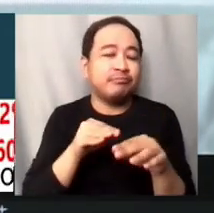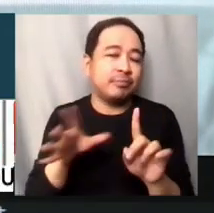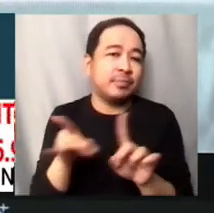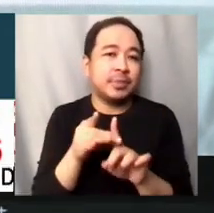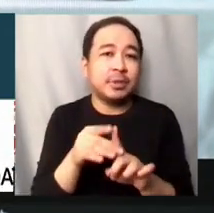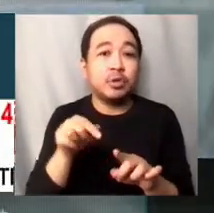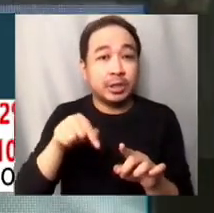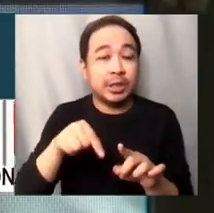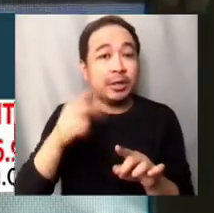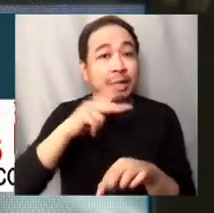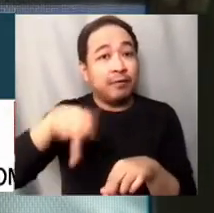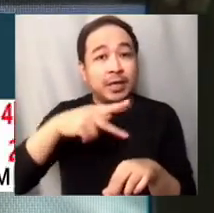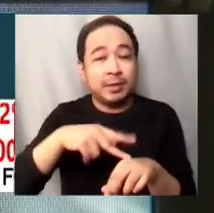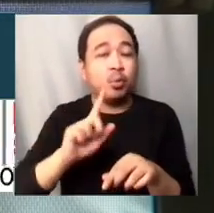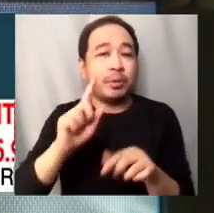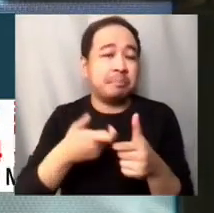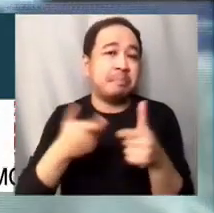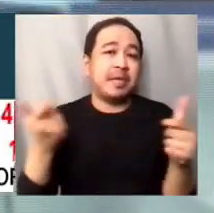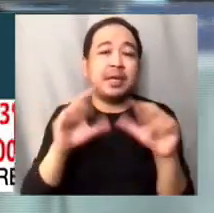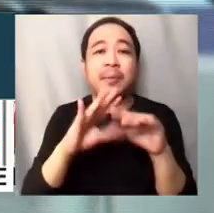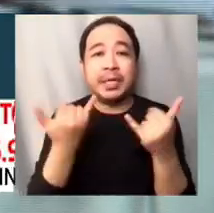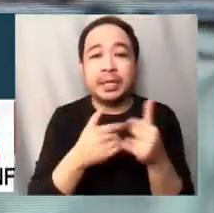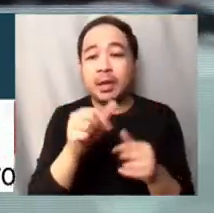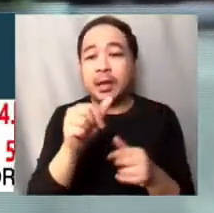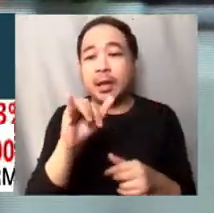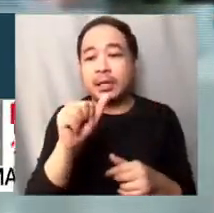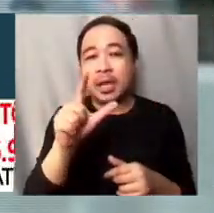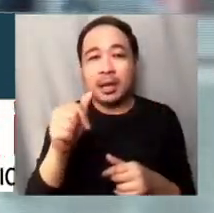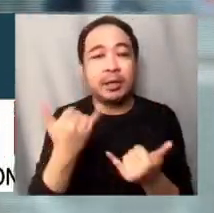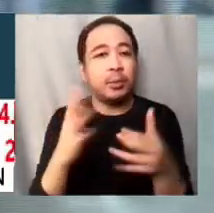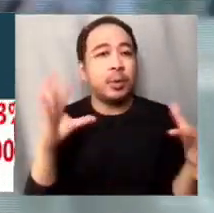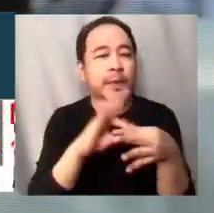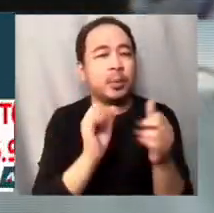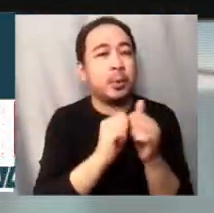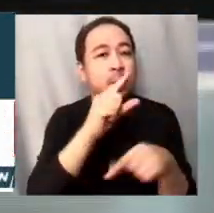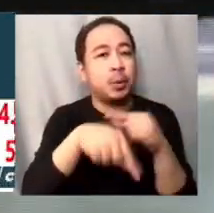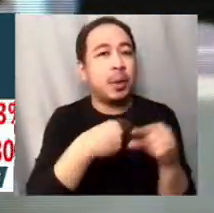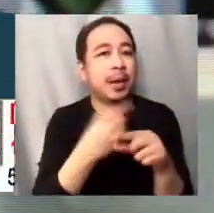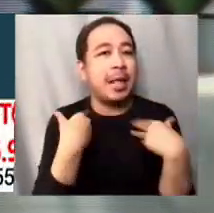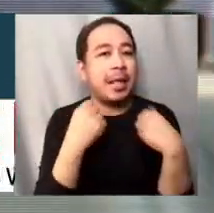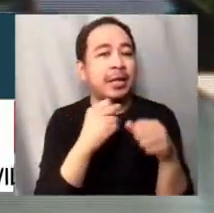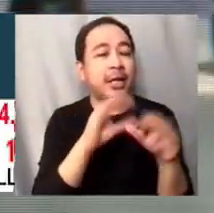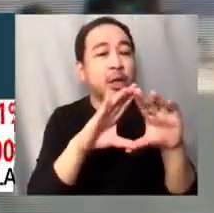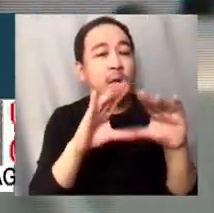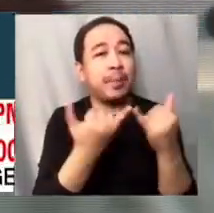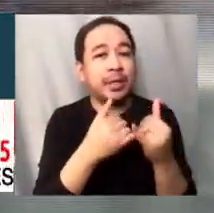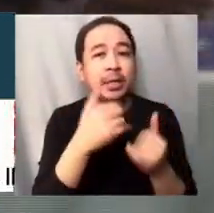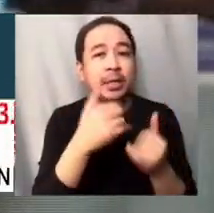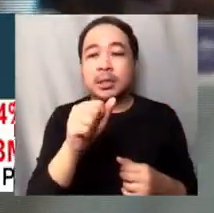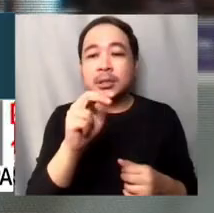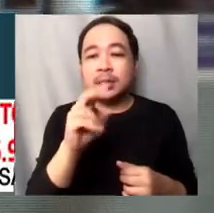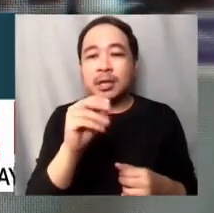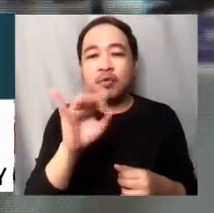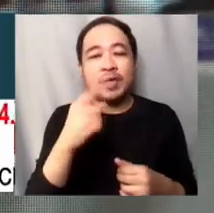Philippines' biggest conglomerates, Ayala Corporation, has tied up with global healthcare giant Sanofi for affordable and accessible